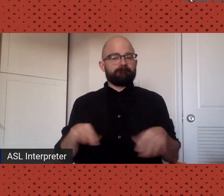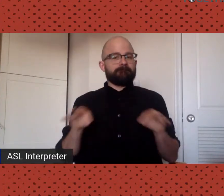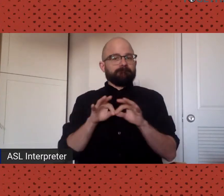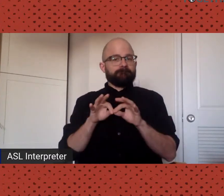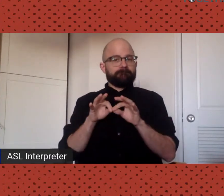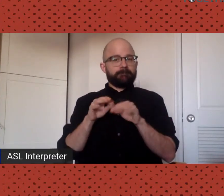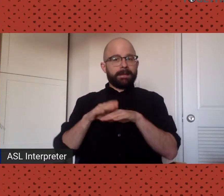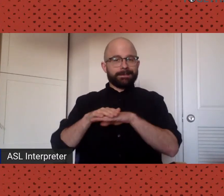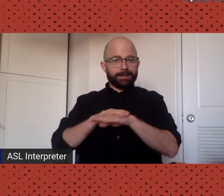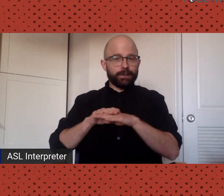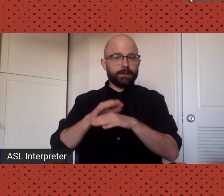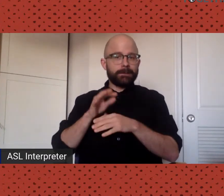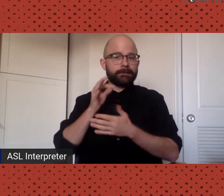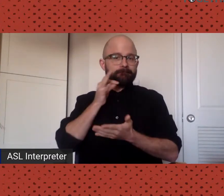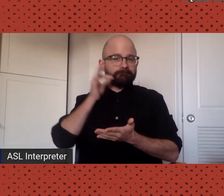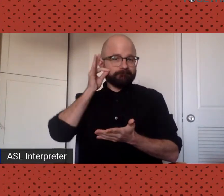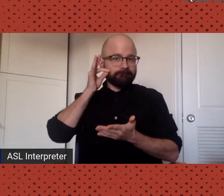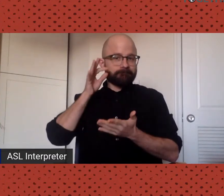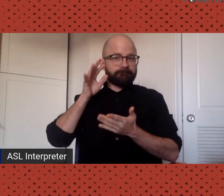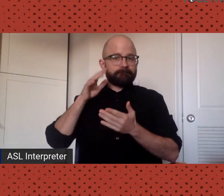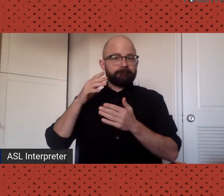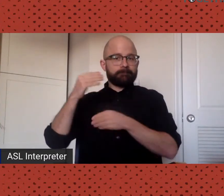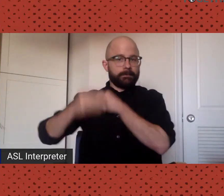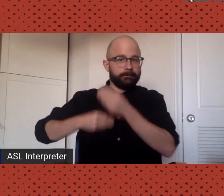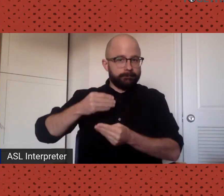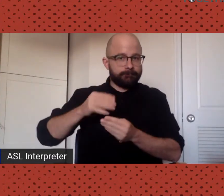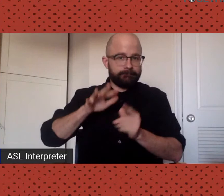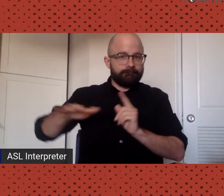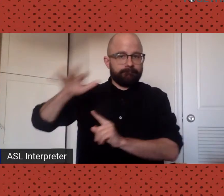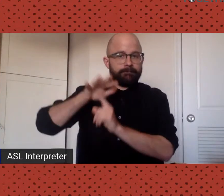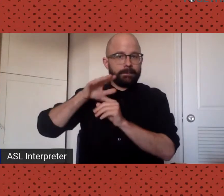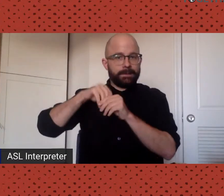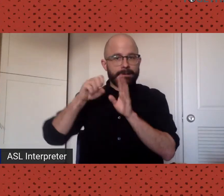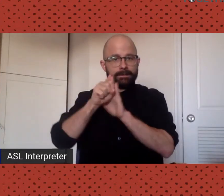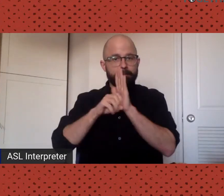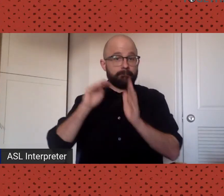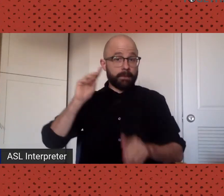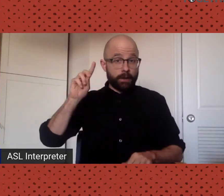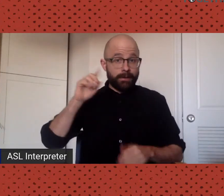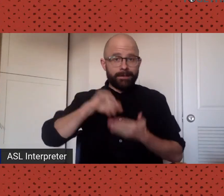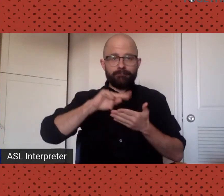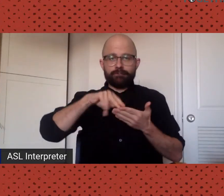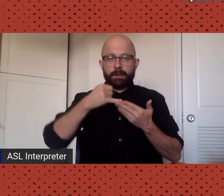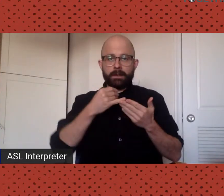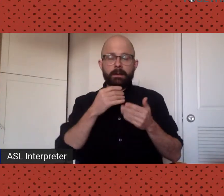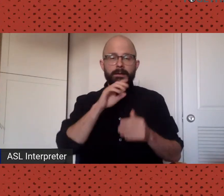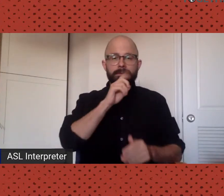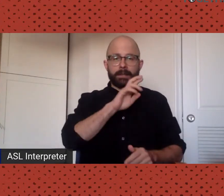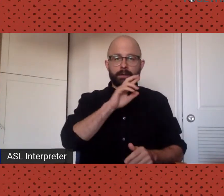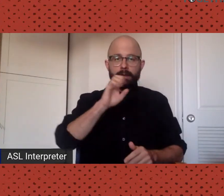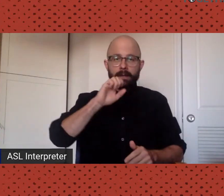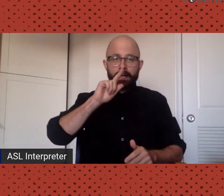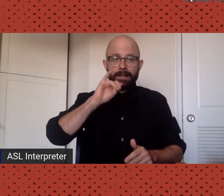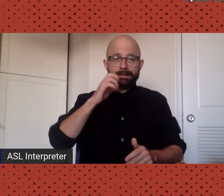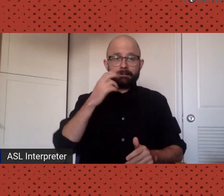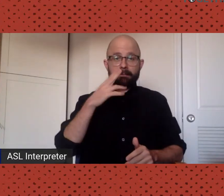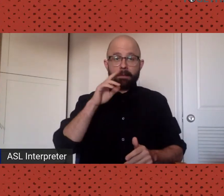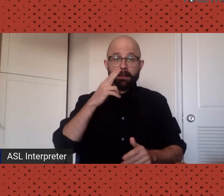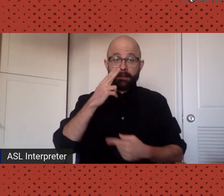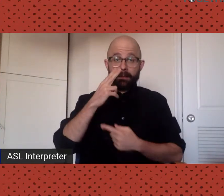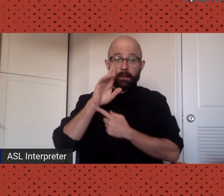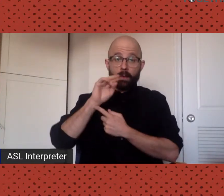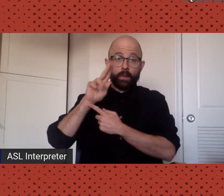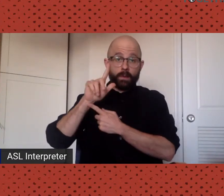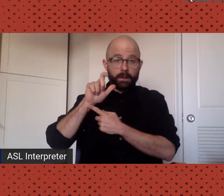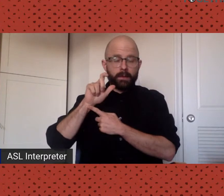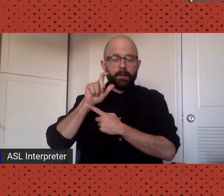Native American heritage found throughout our state here in Maryland. That project is being curated by Dr. Elizabeth Rule, who is a professor at American University and who